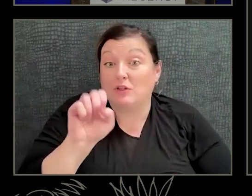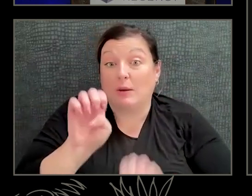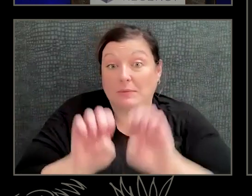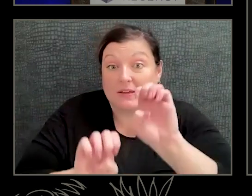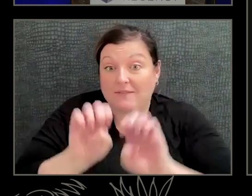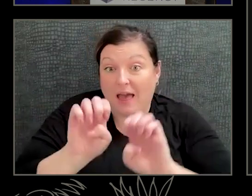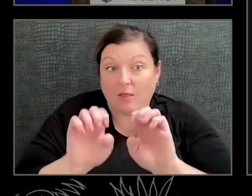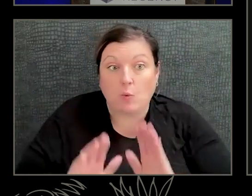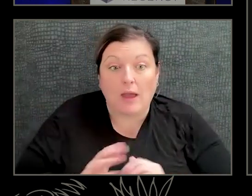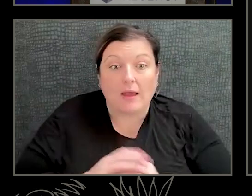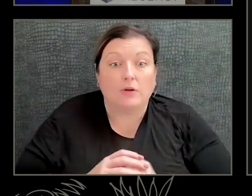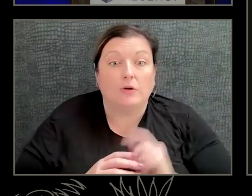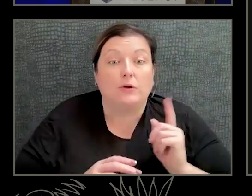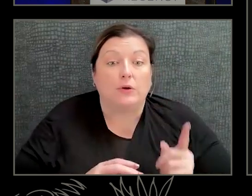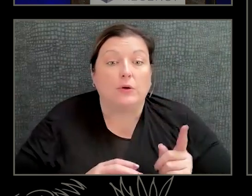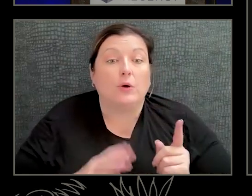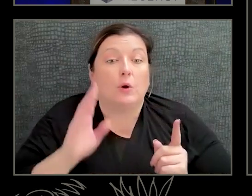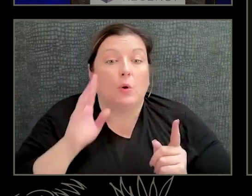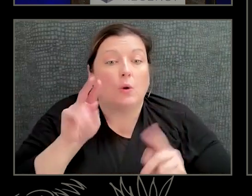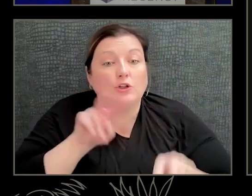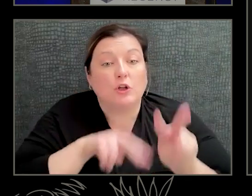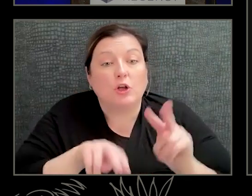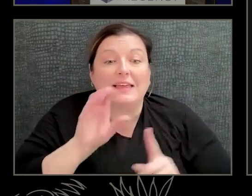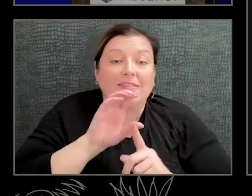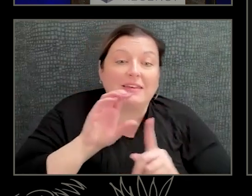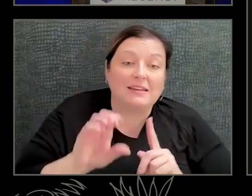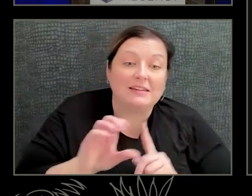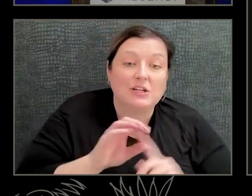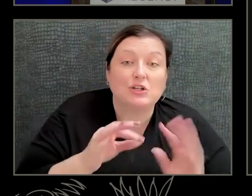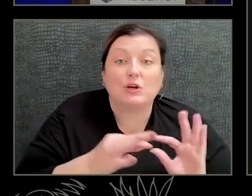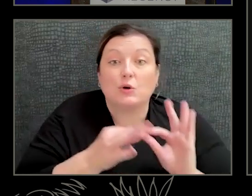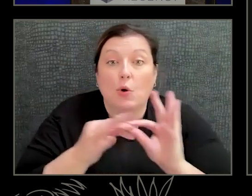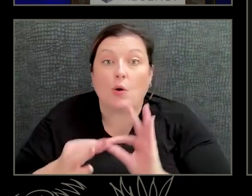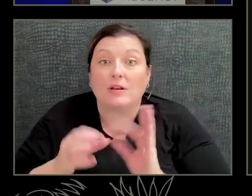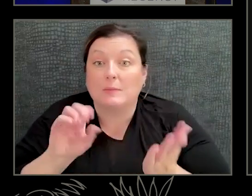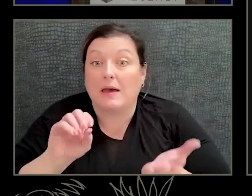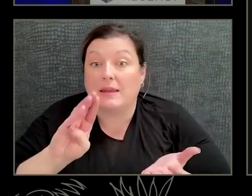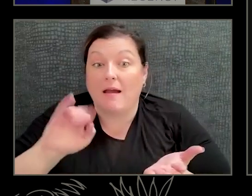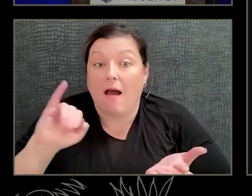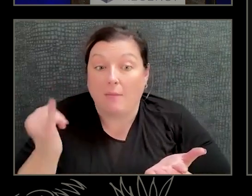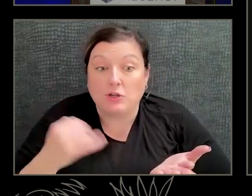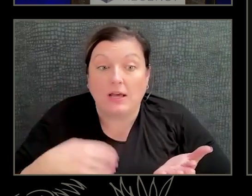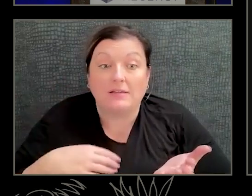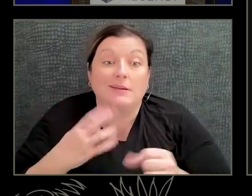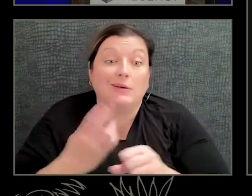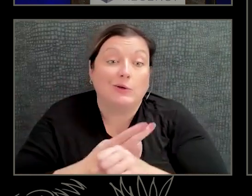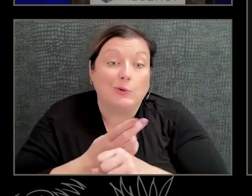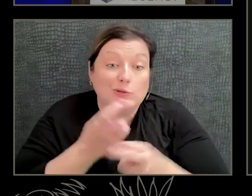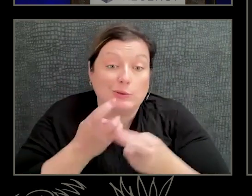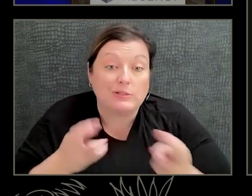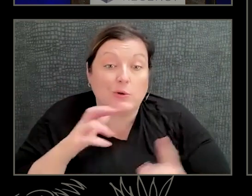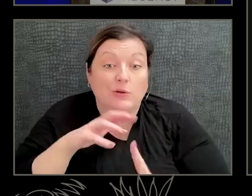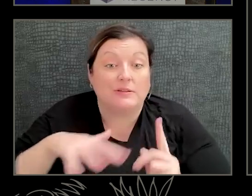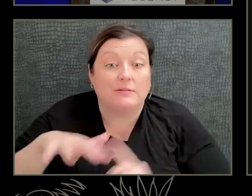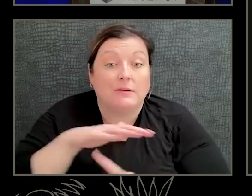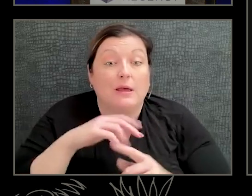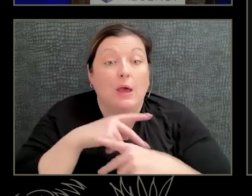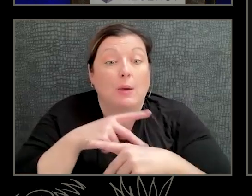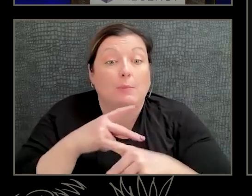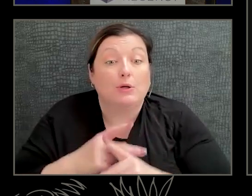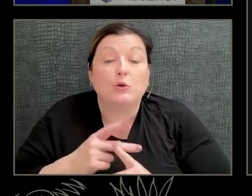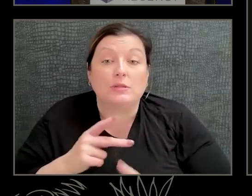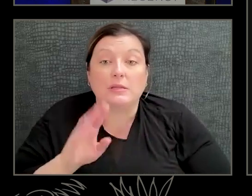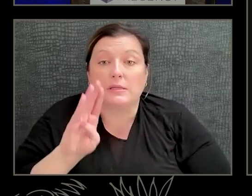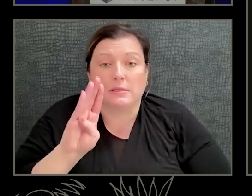in the condition and the corresponding objects like the user, resource, and environment, and it produces a Boolean output.